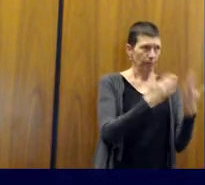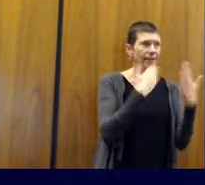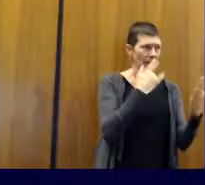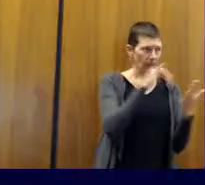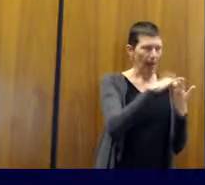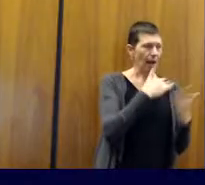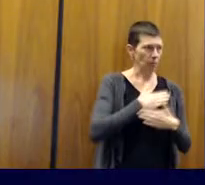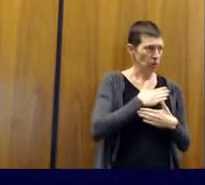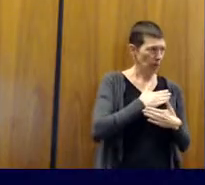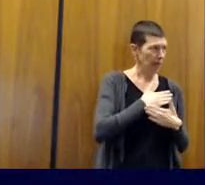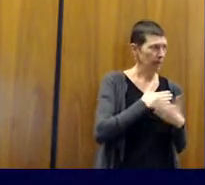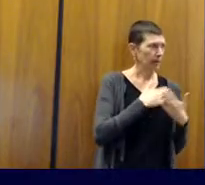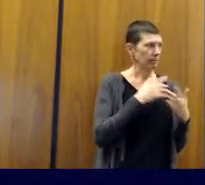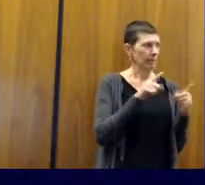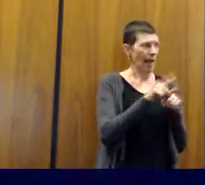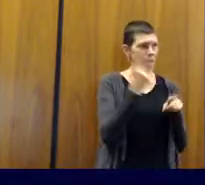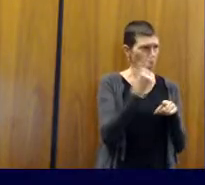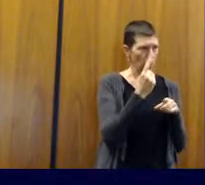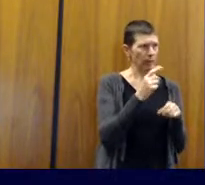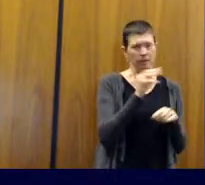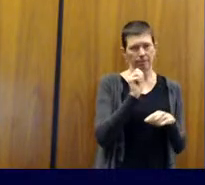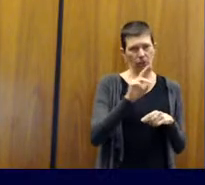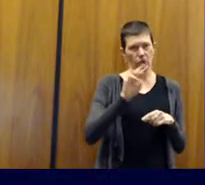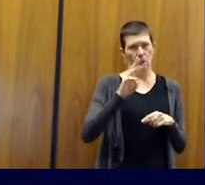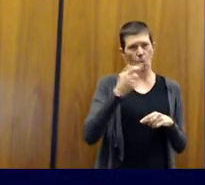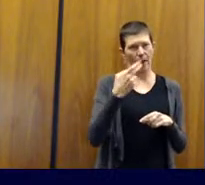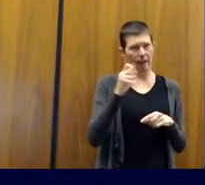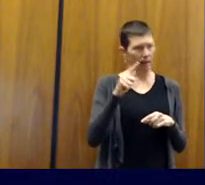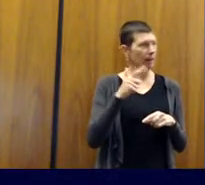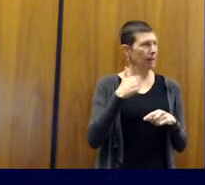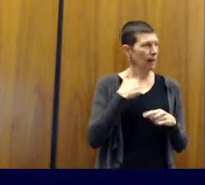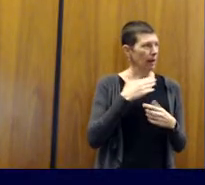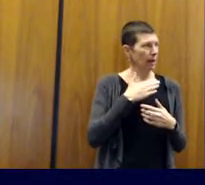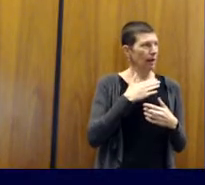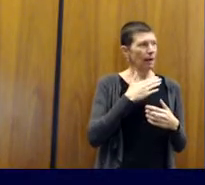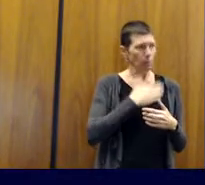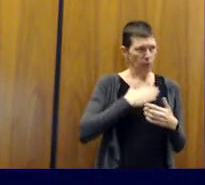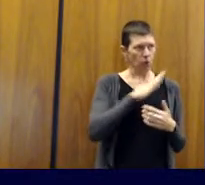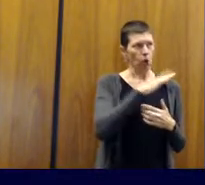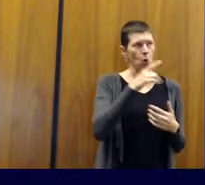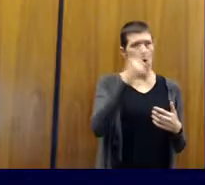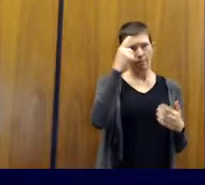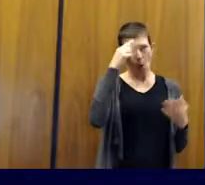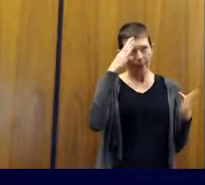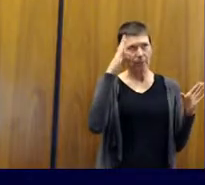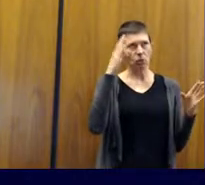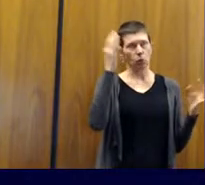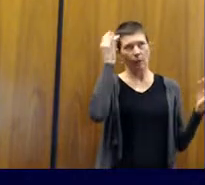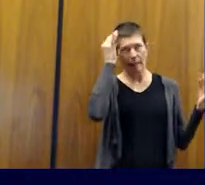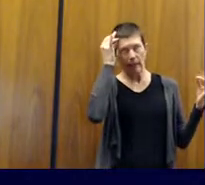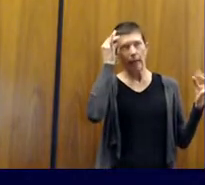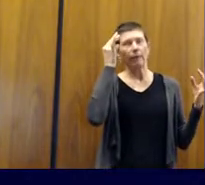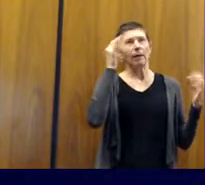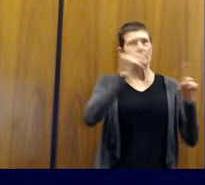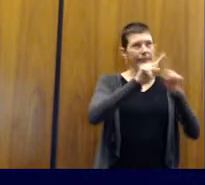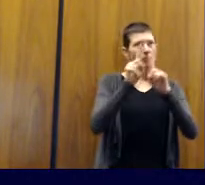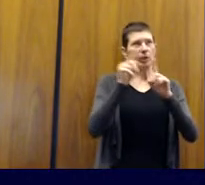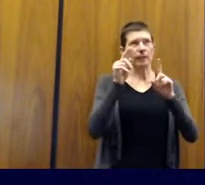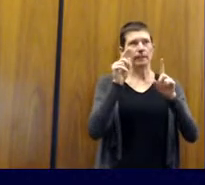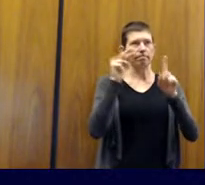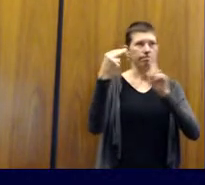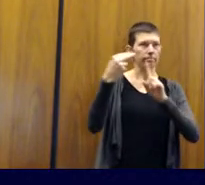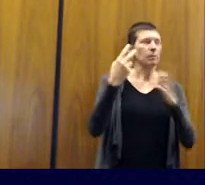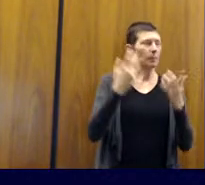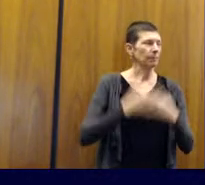that. I appreciate it. As always, Commissioner Wayhill, I appreciate your insight and openness to think outside of what's the norm.